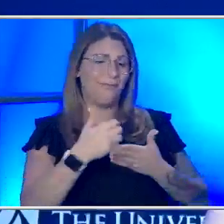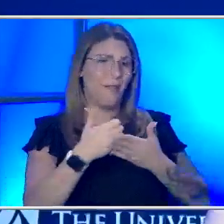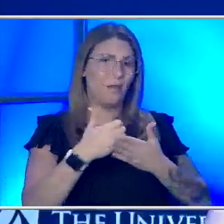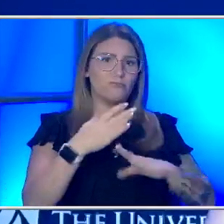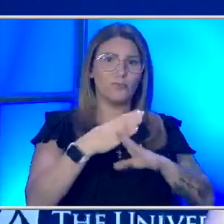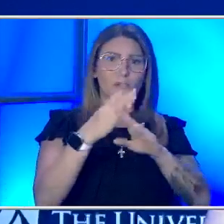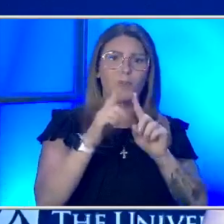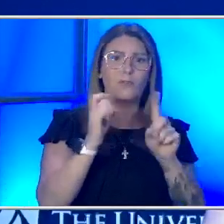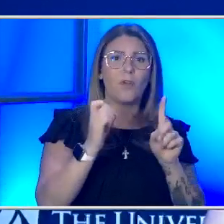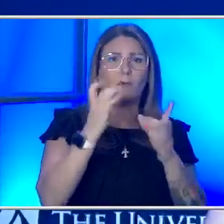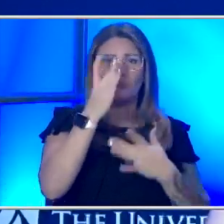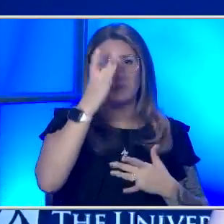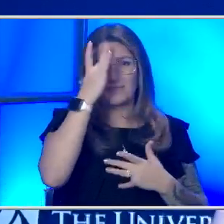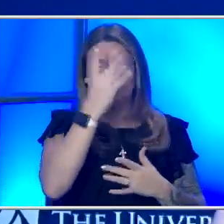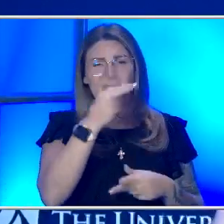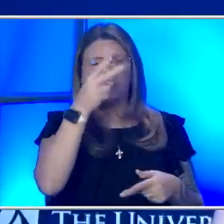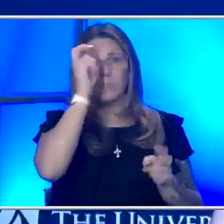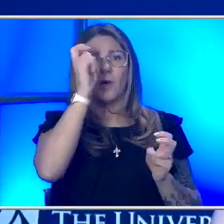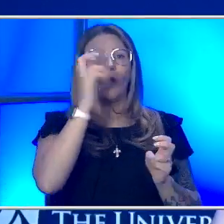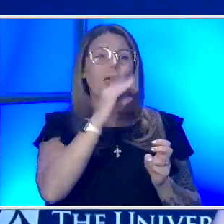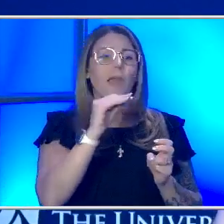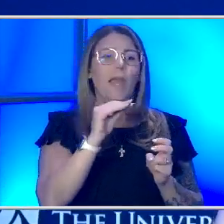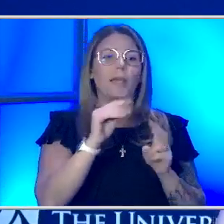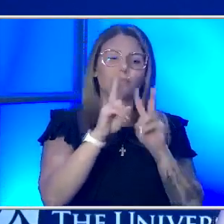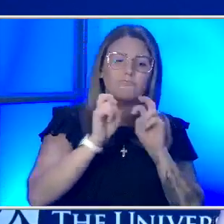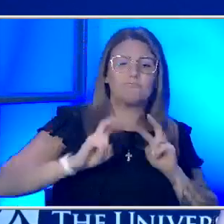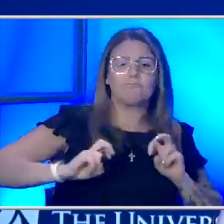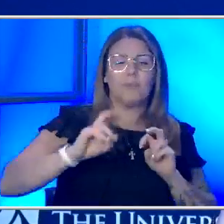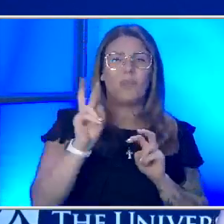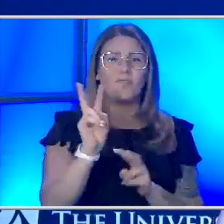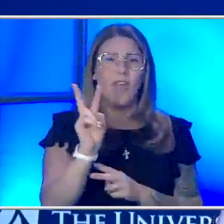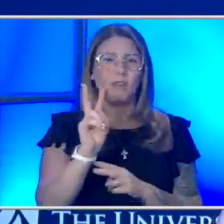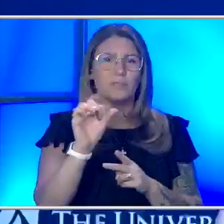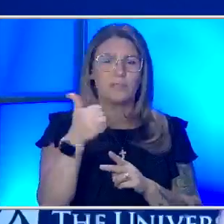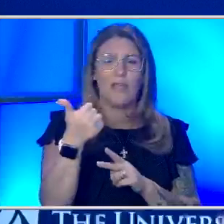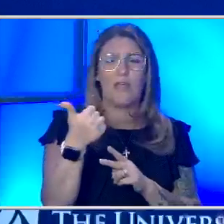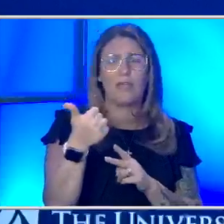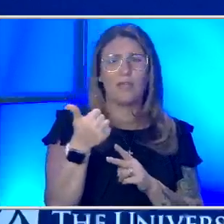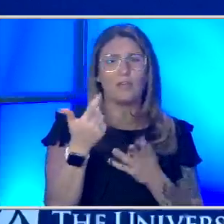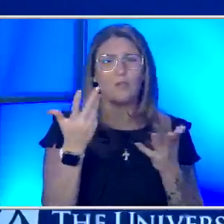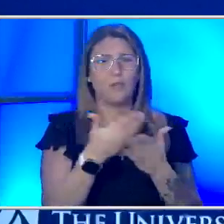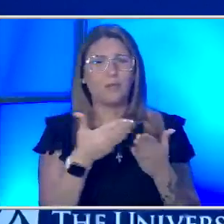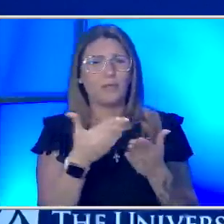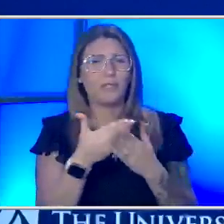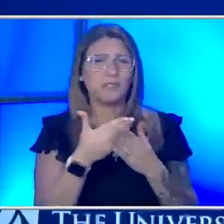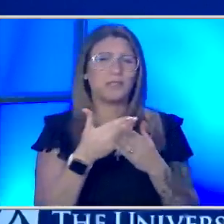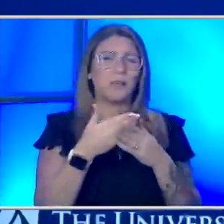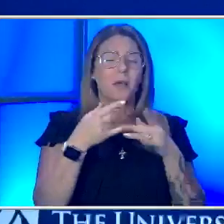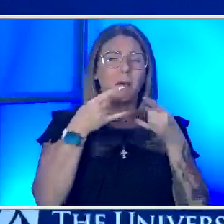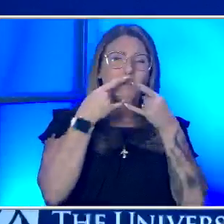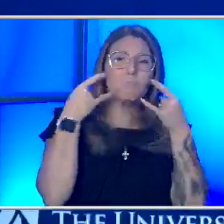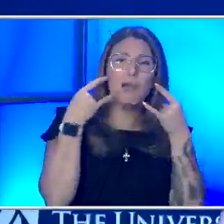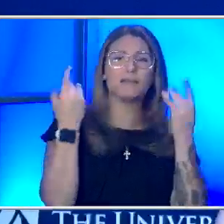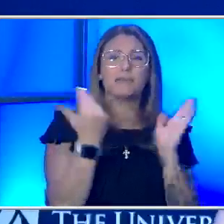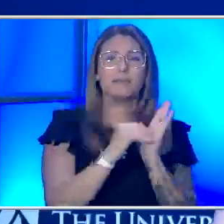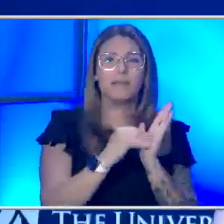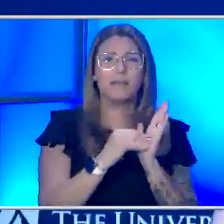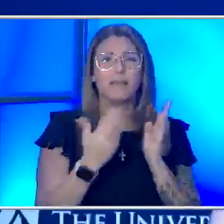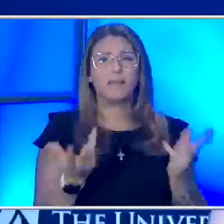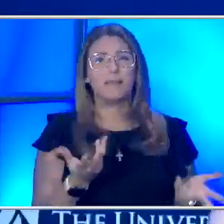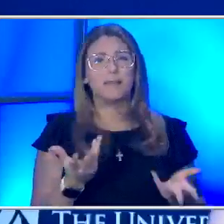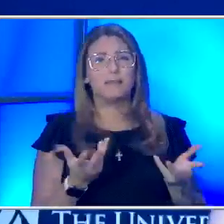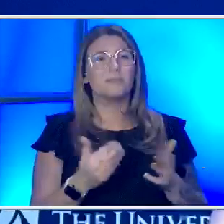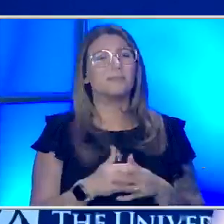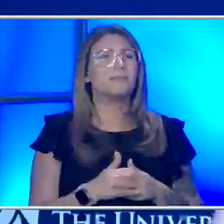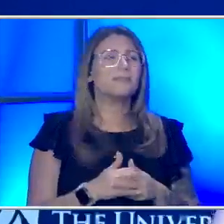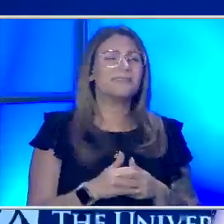also looking at the virus for other growth advantages. But should we be masking? Again, since very early on in this